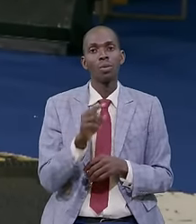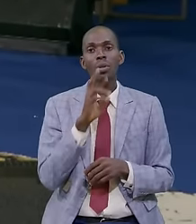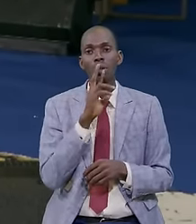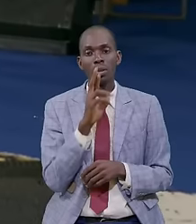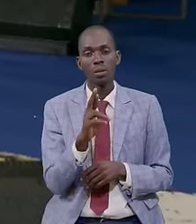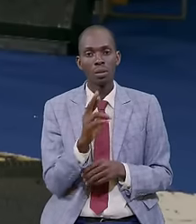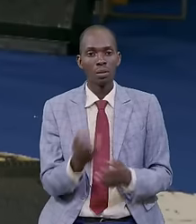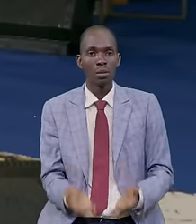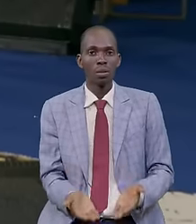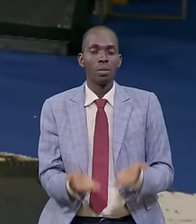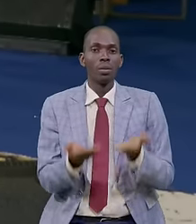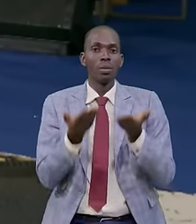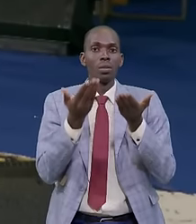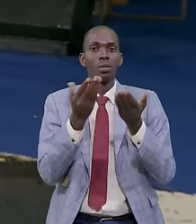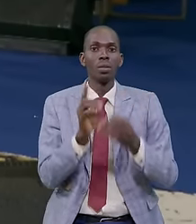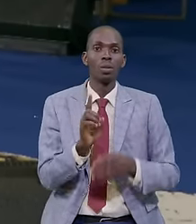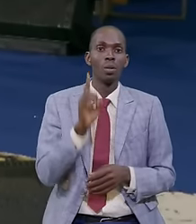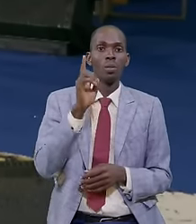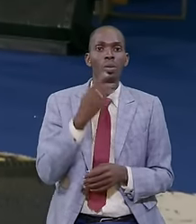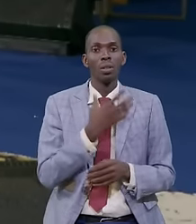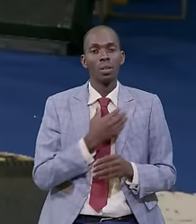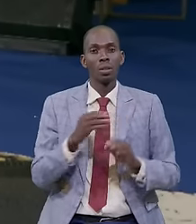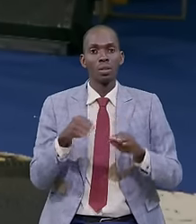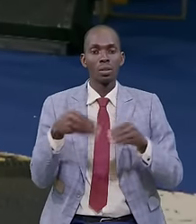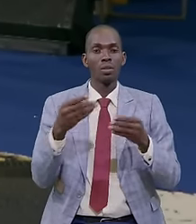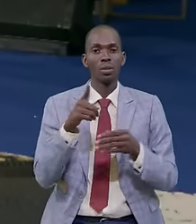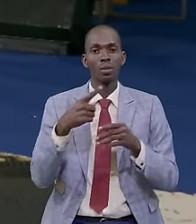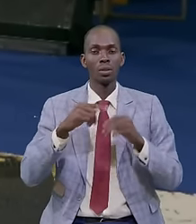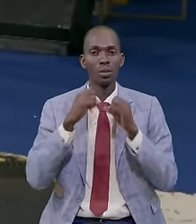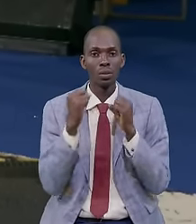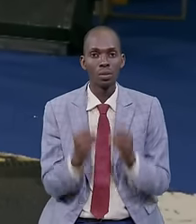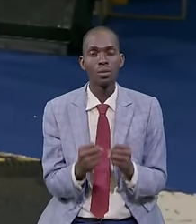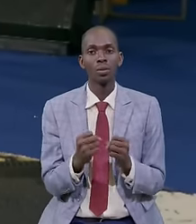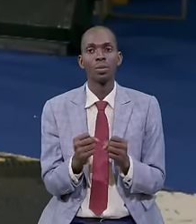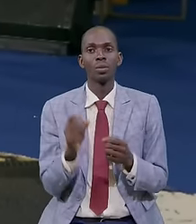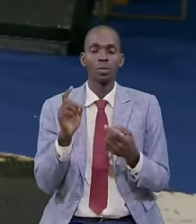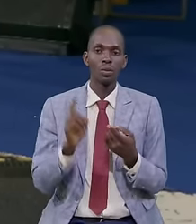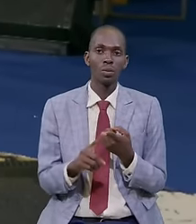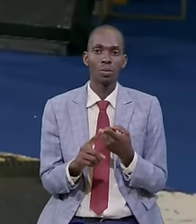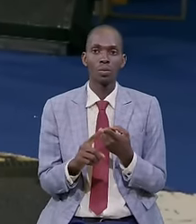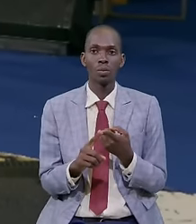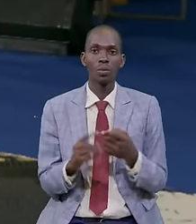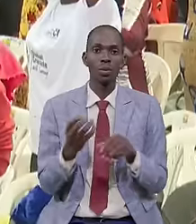you up, and give you the strength to stay up there.